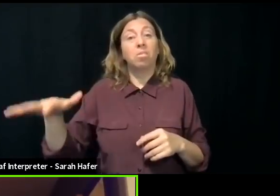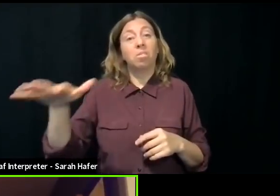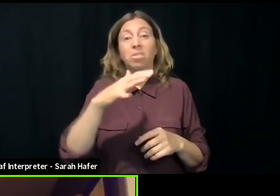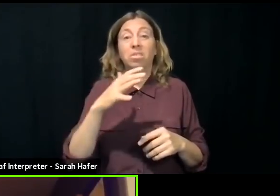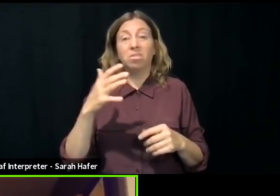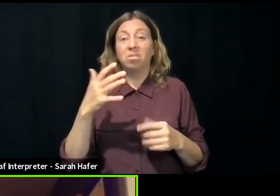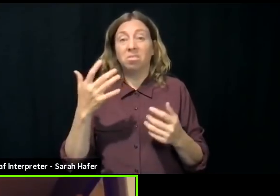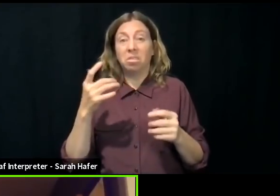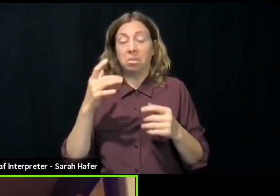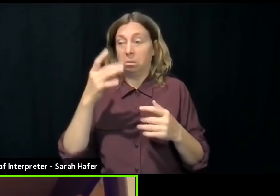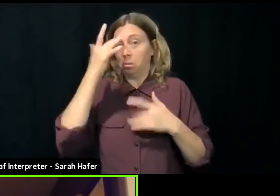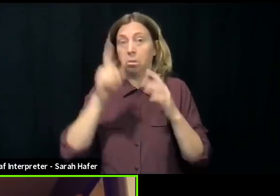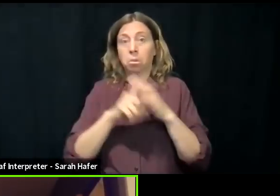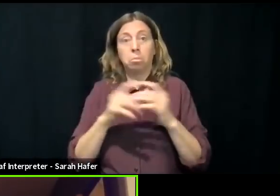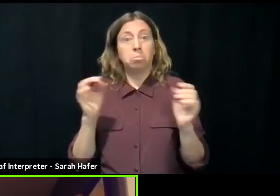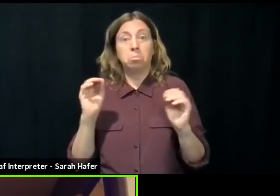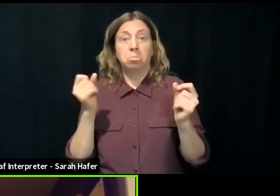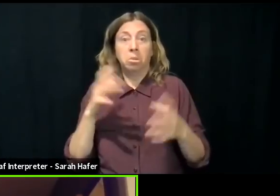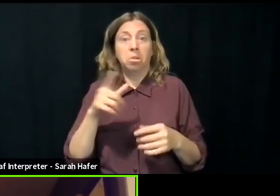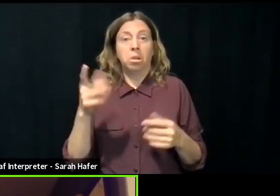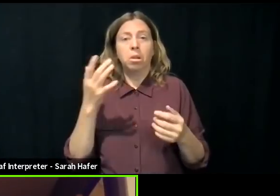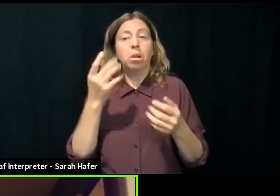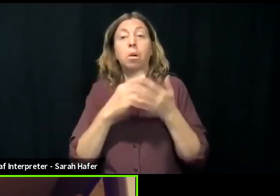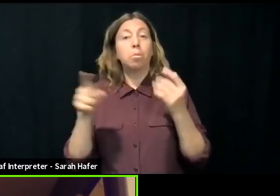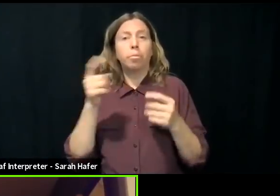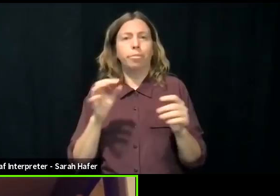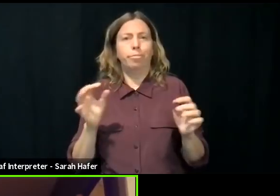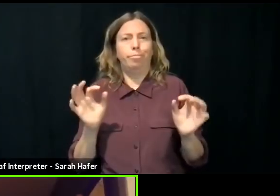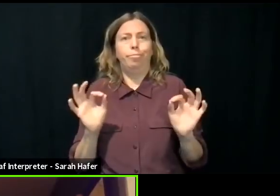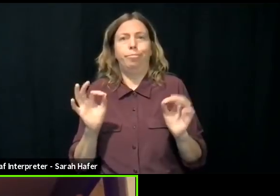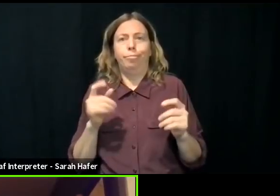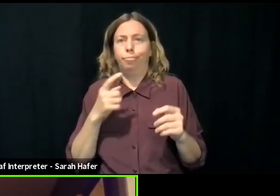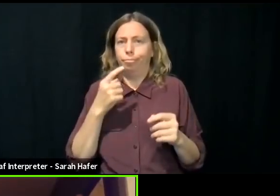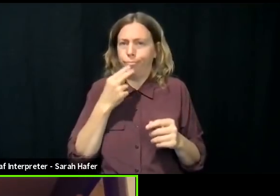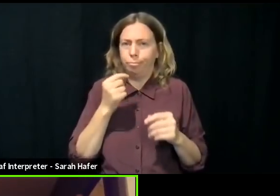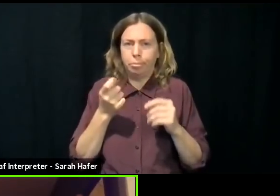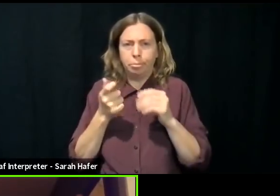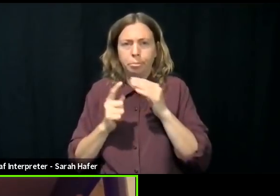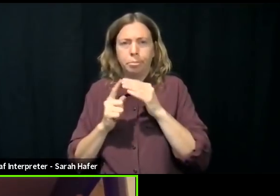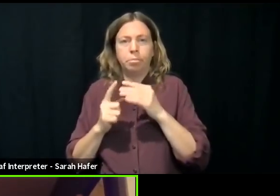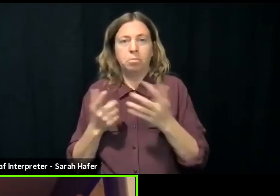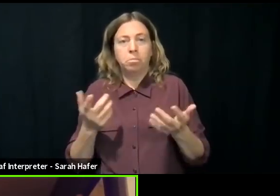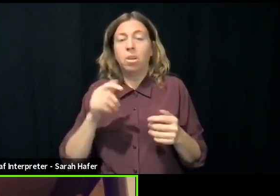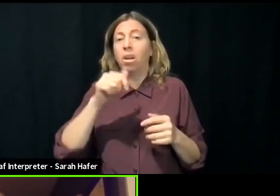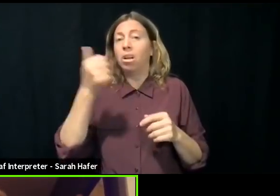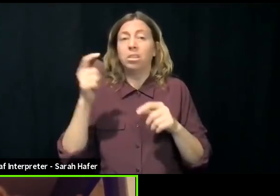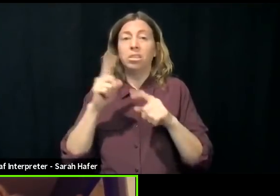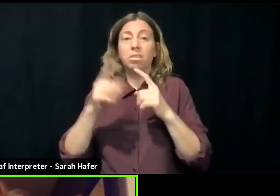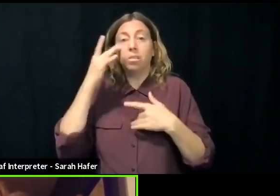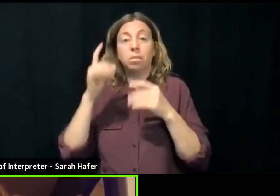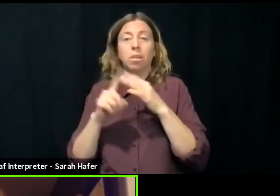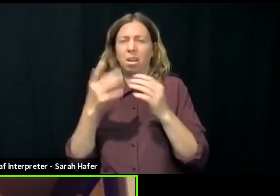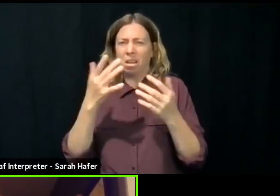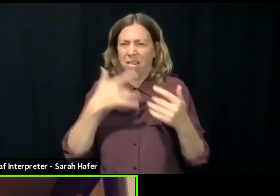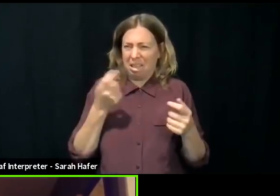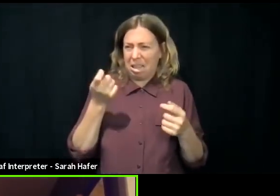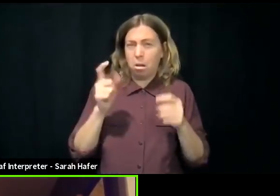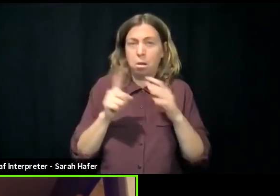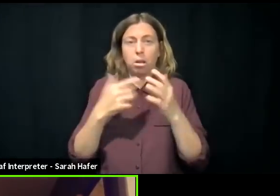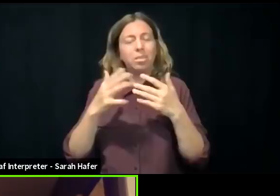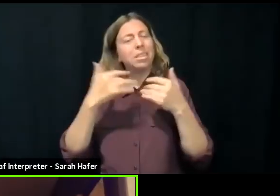care. But we encourage anyone with symptoms of COVID-19 to seek testing. That being said, there are going to be